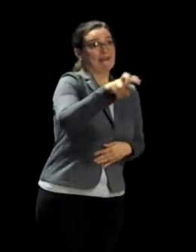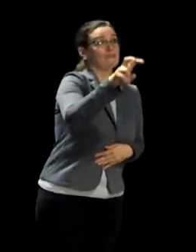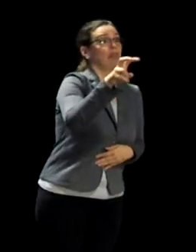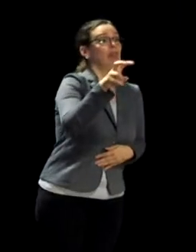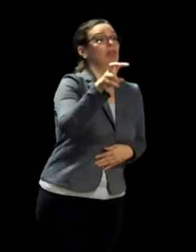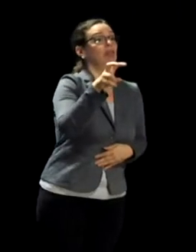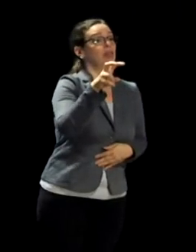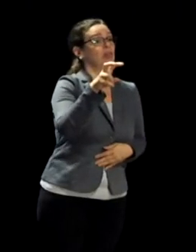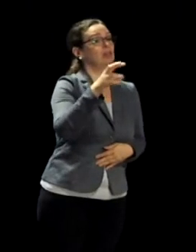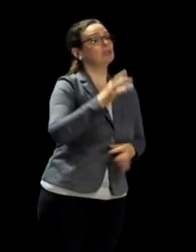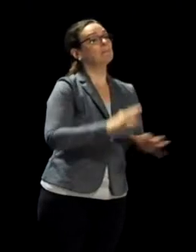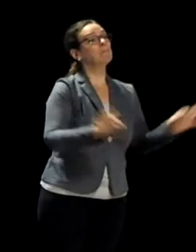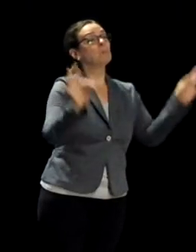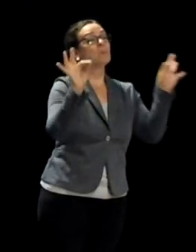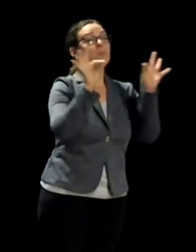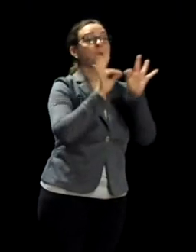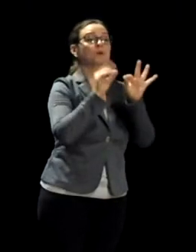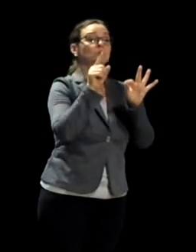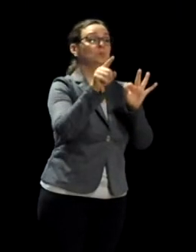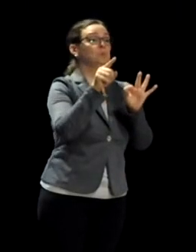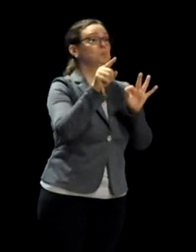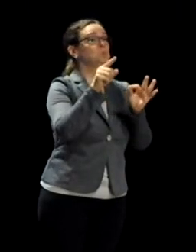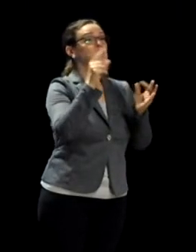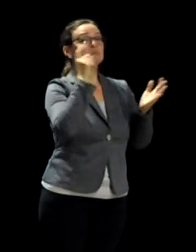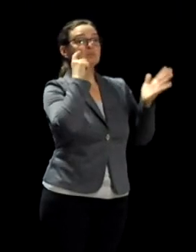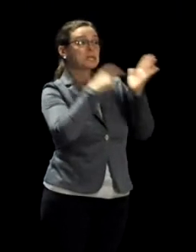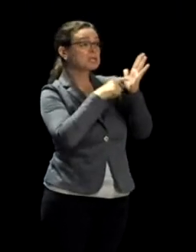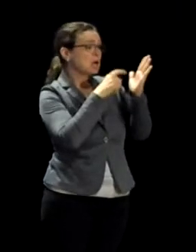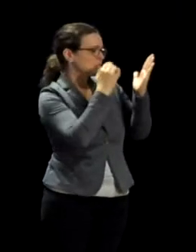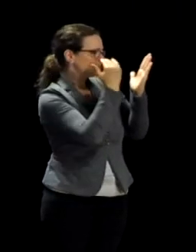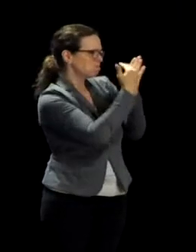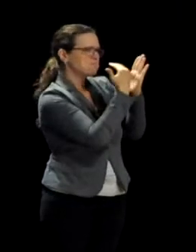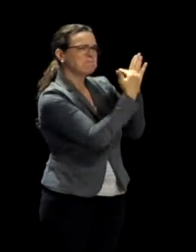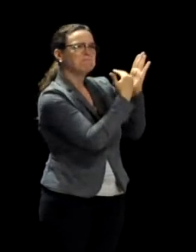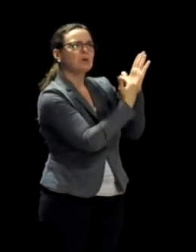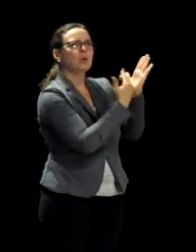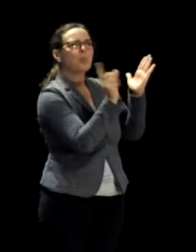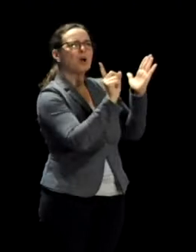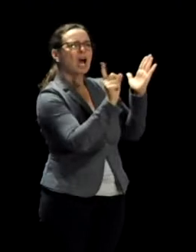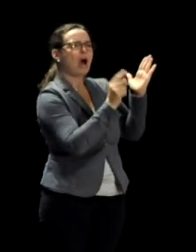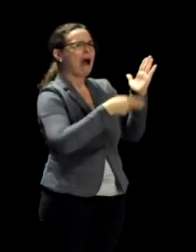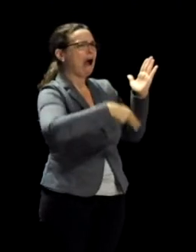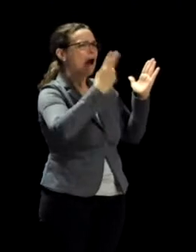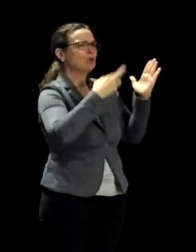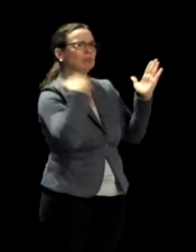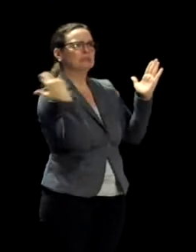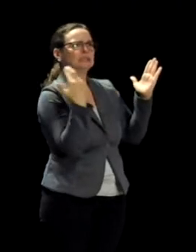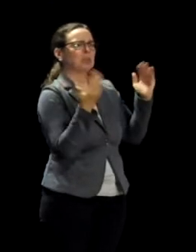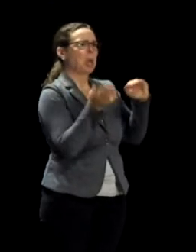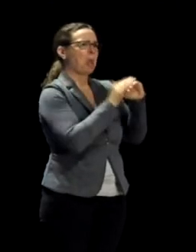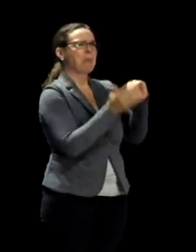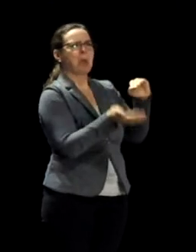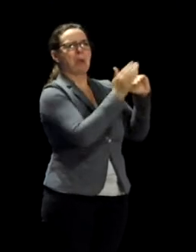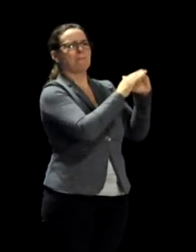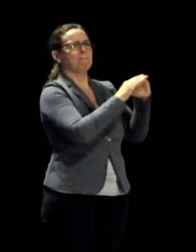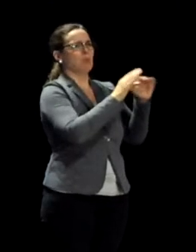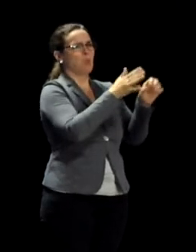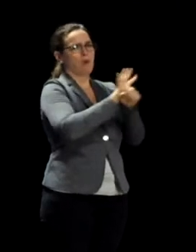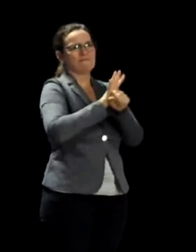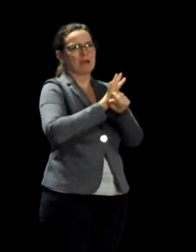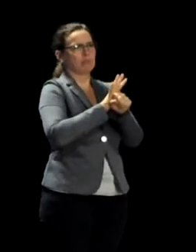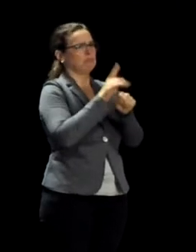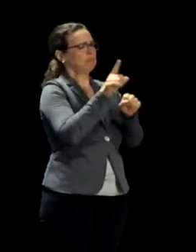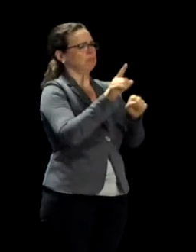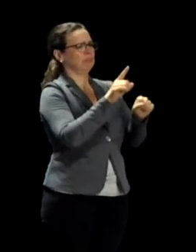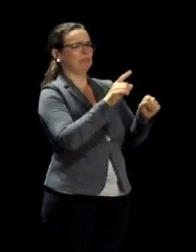a serious challenge with this virus. If you're leaving to go out of town and it's not on business, it's by choice, you